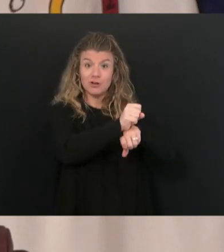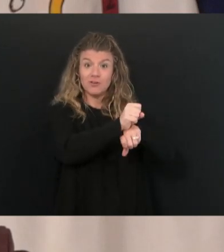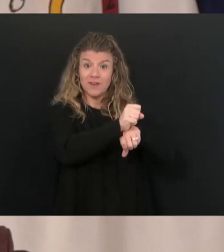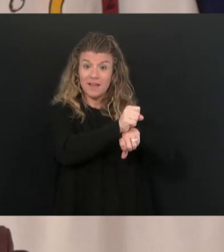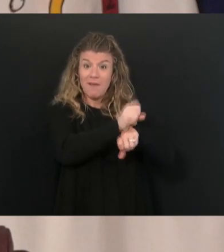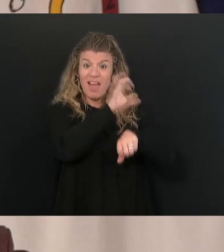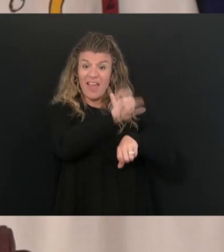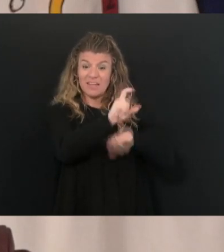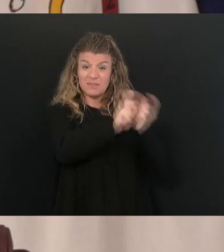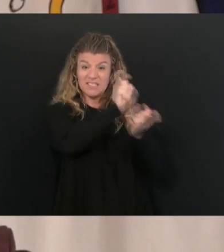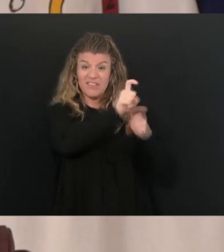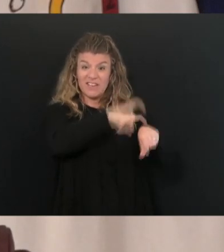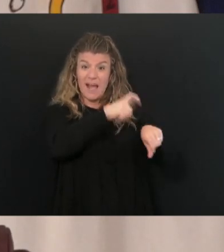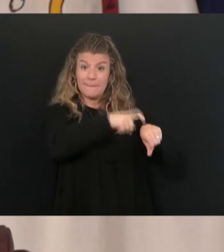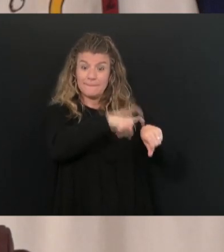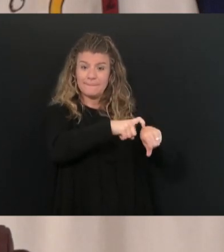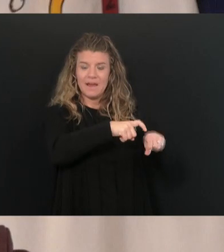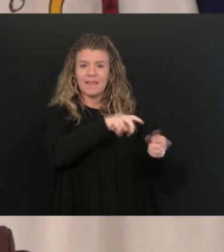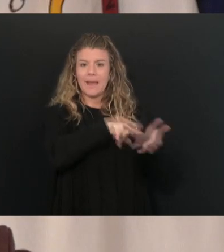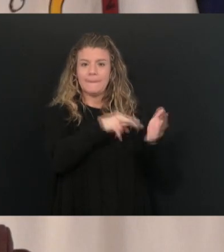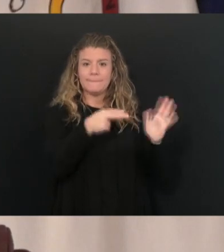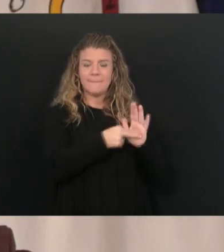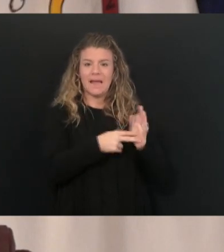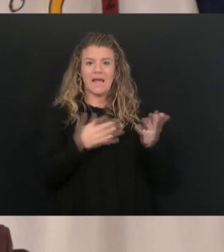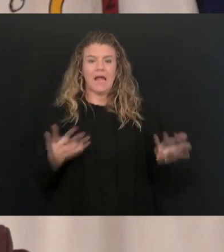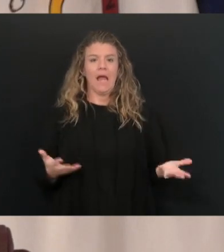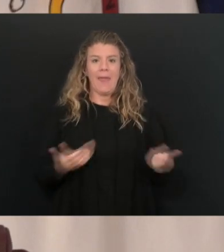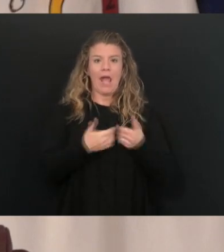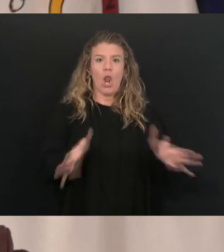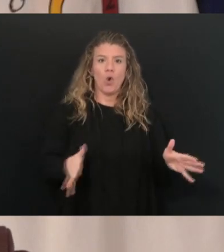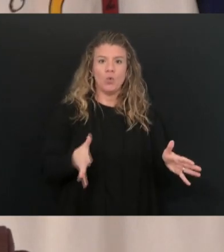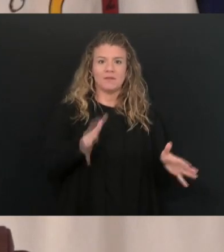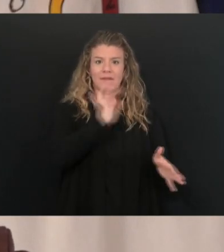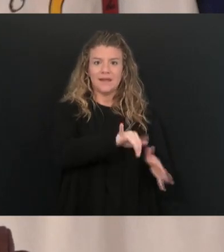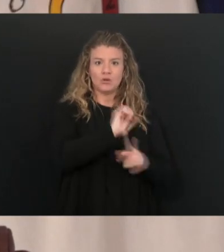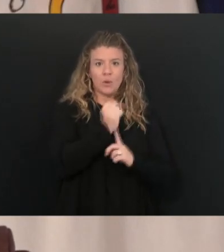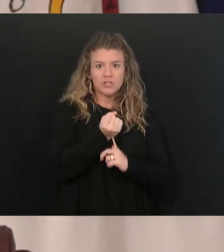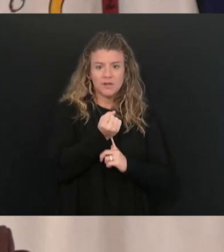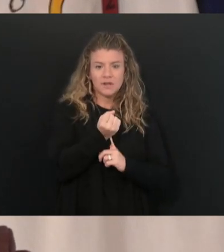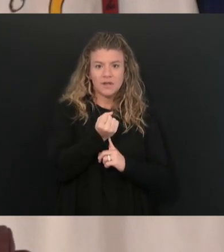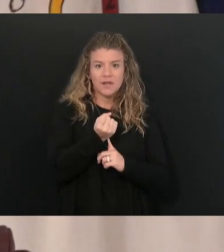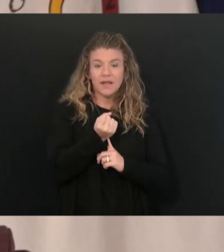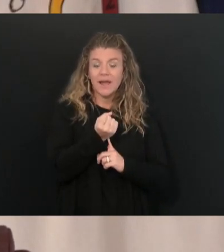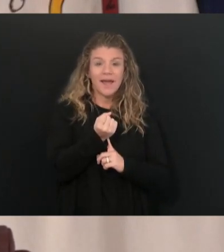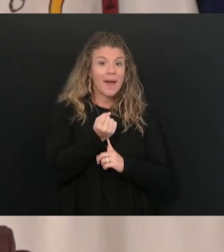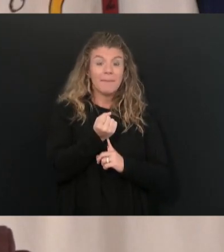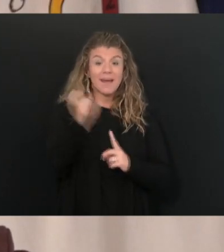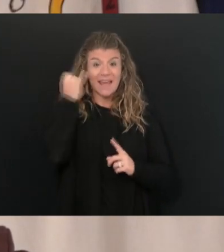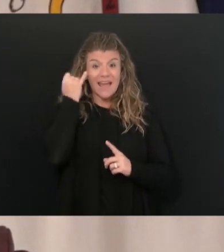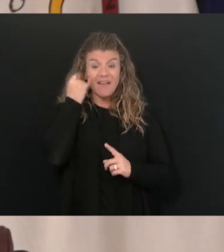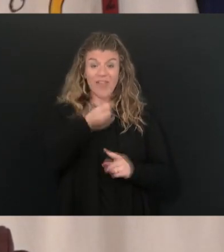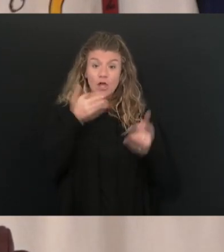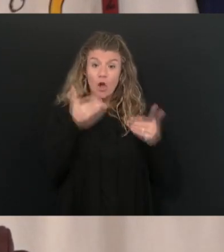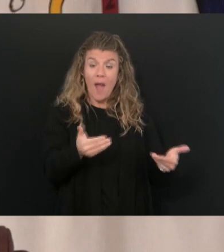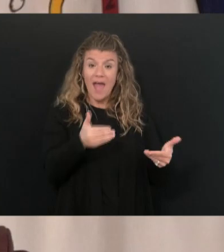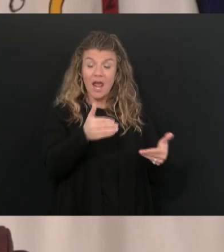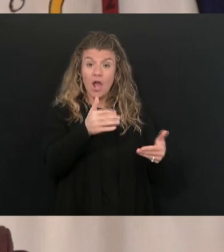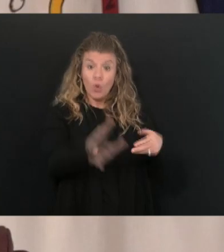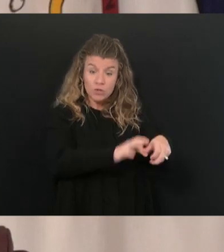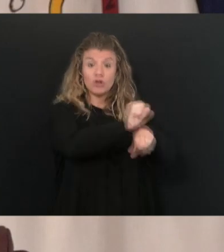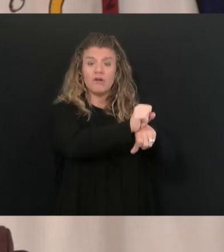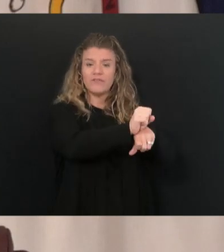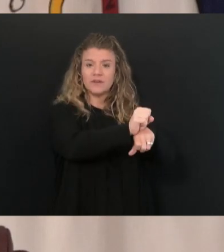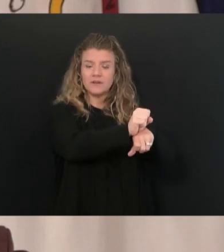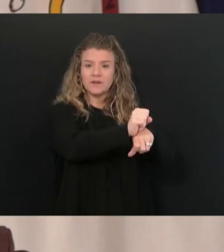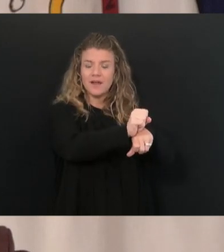period, then not only do they stand a chance of losing that, but if they do book, then they stand